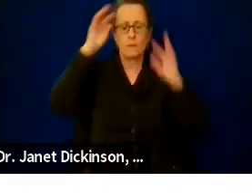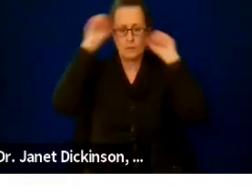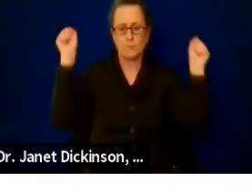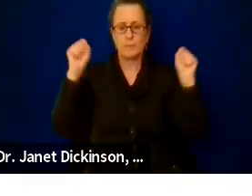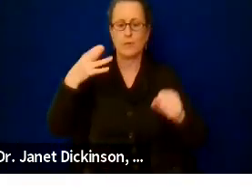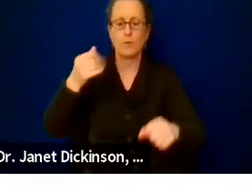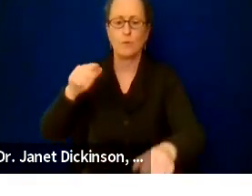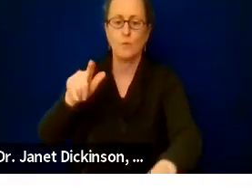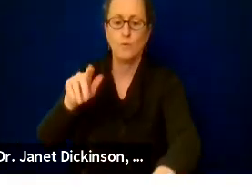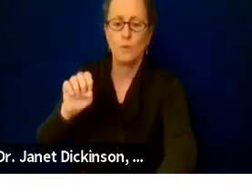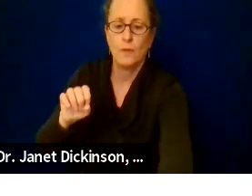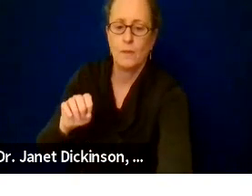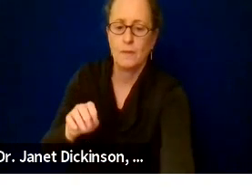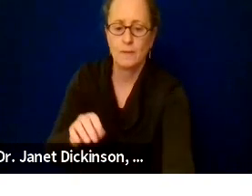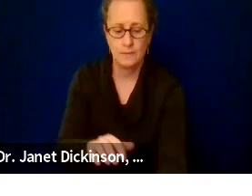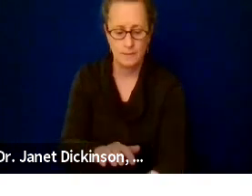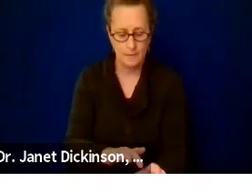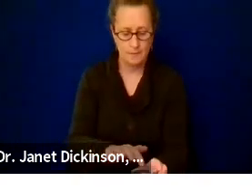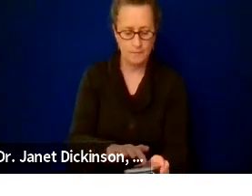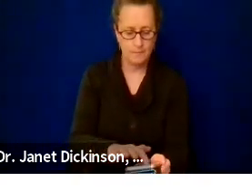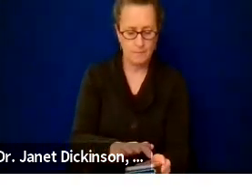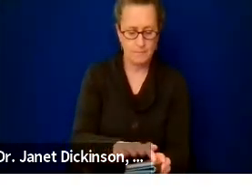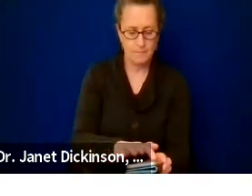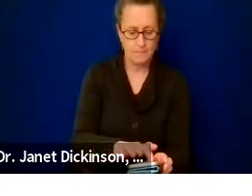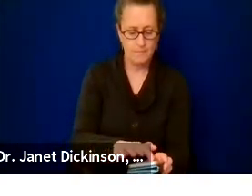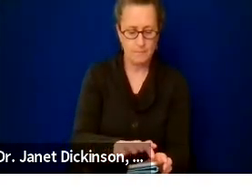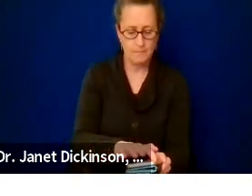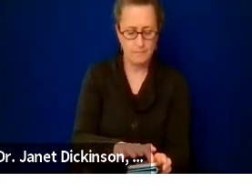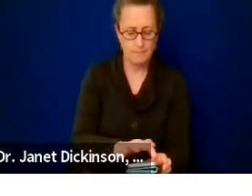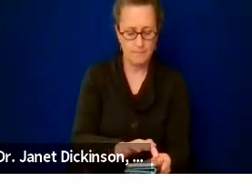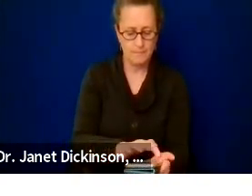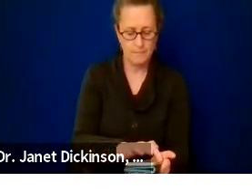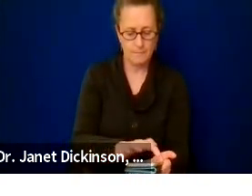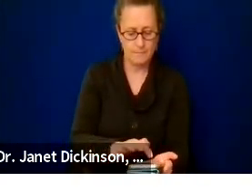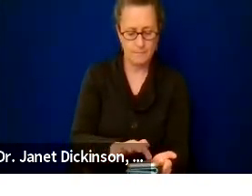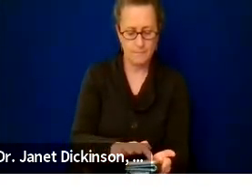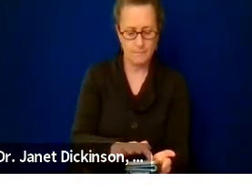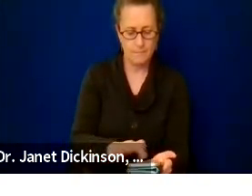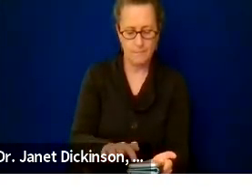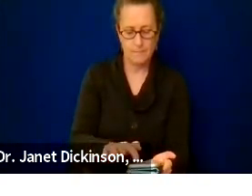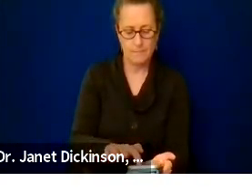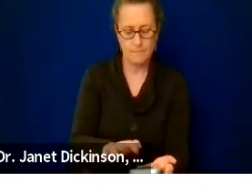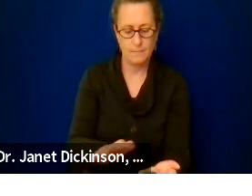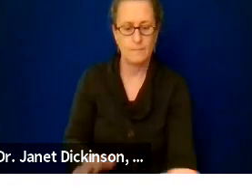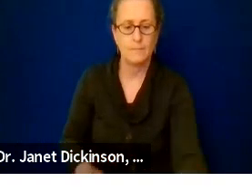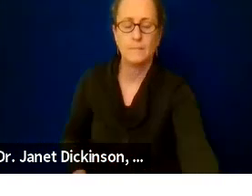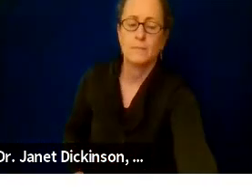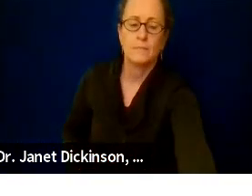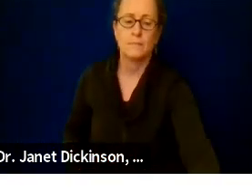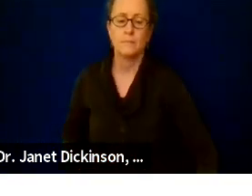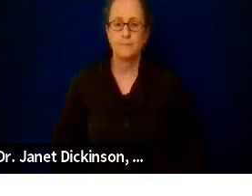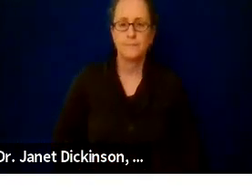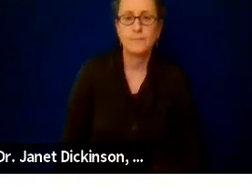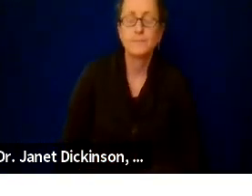are where we are right now, on March 5th, the State Board of Elementary and Secondary